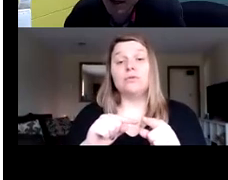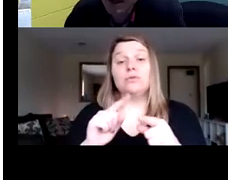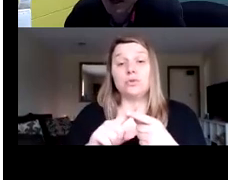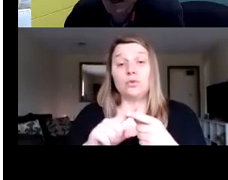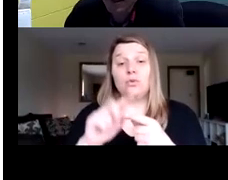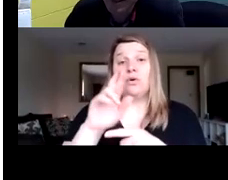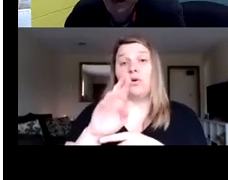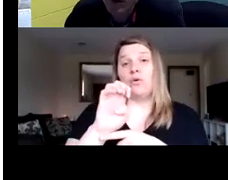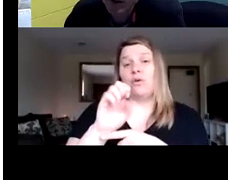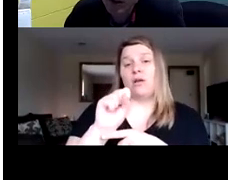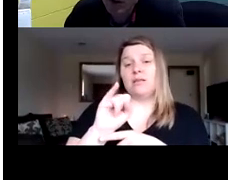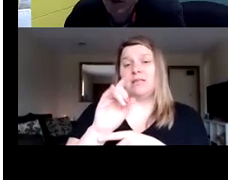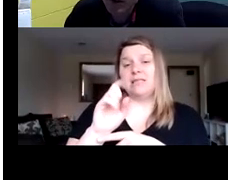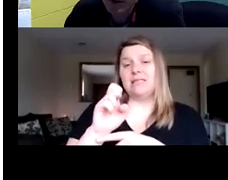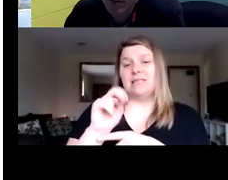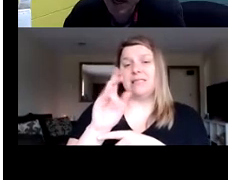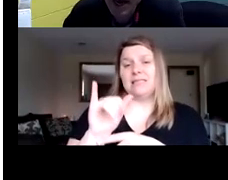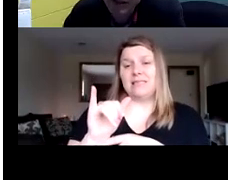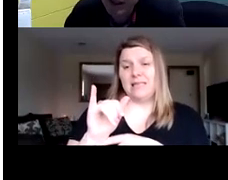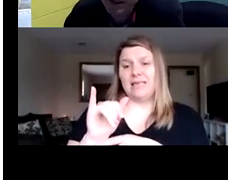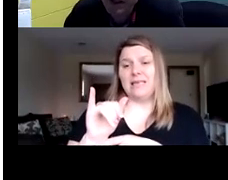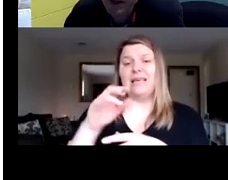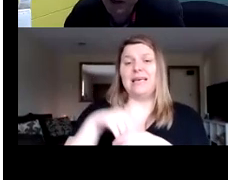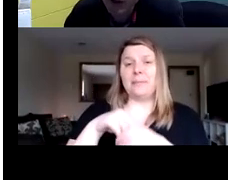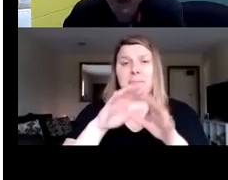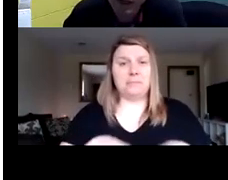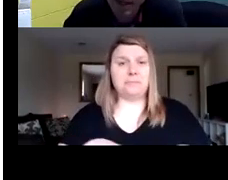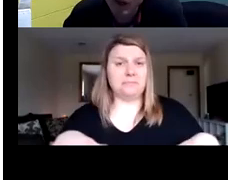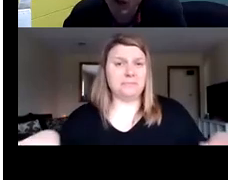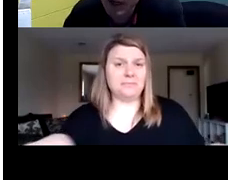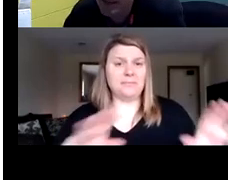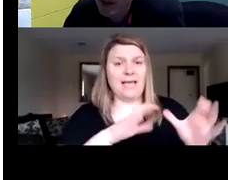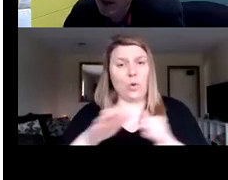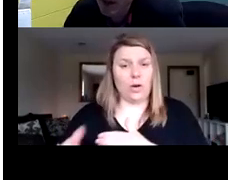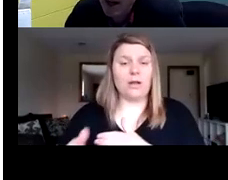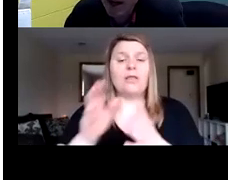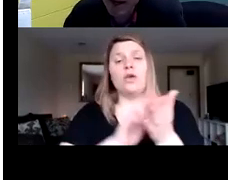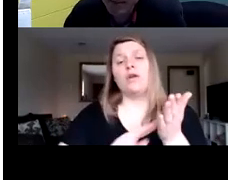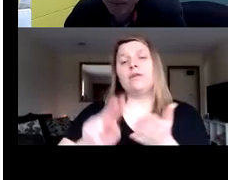residency in categorical pediatrics at the University of Minnesota.